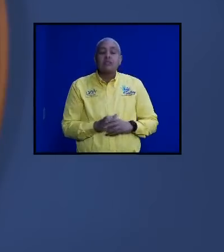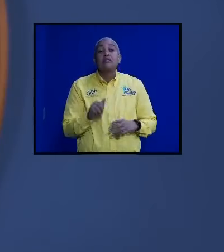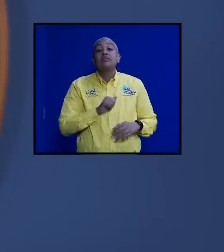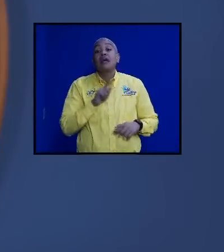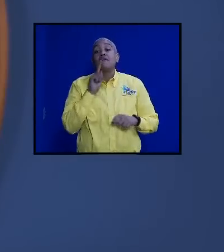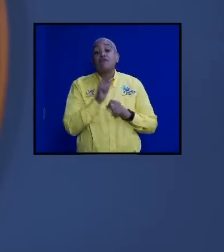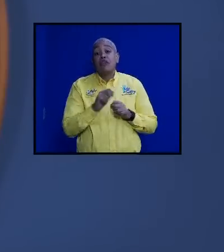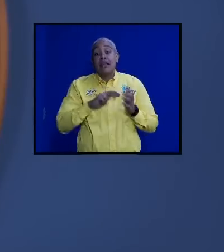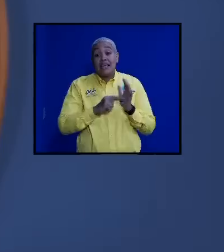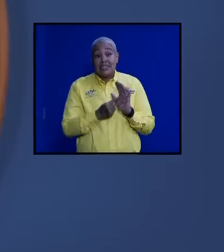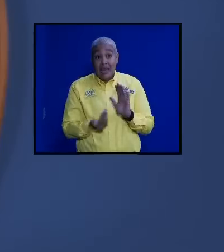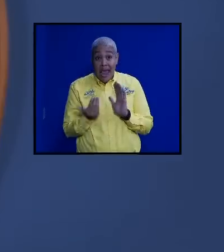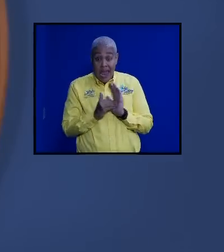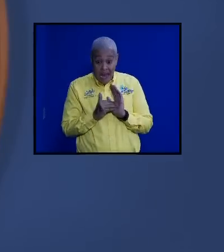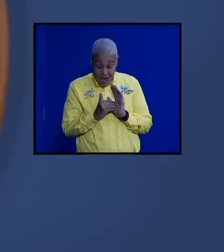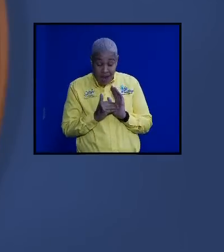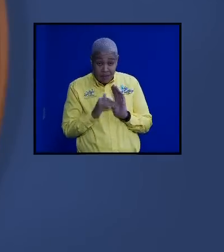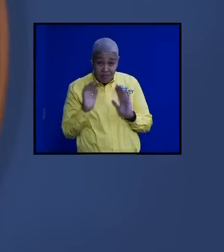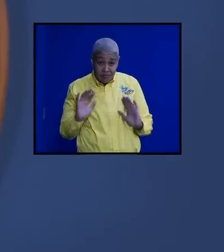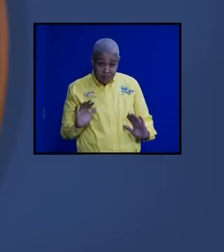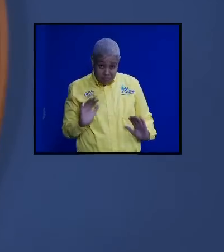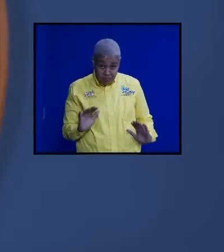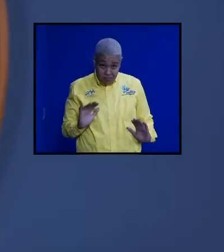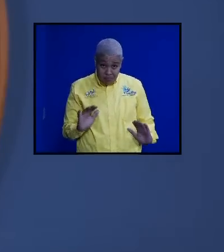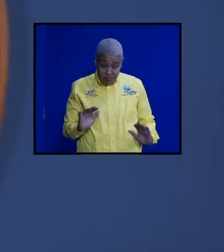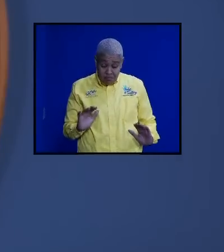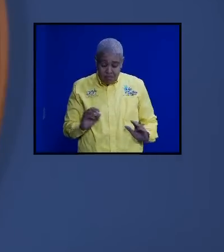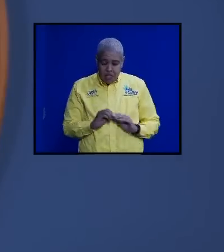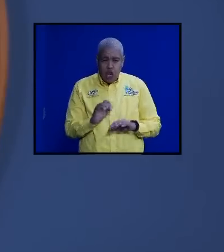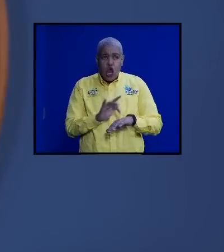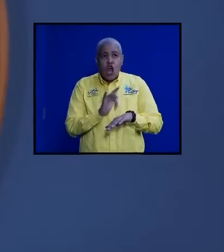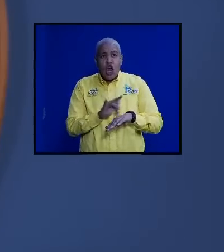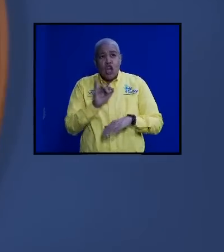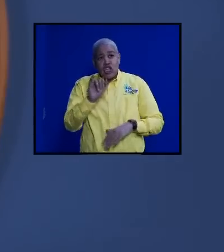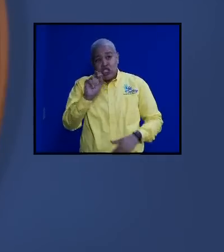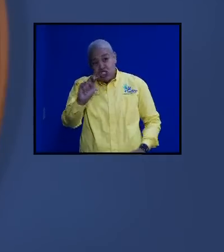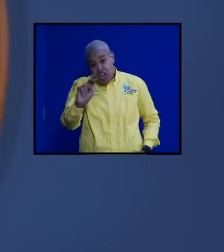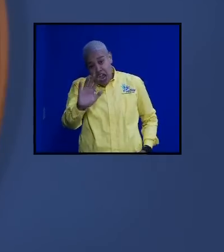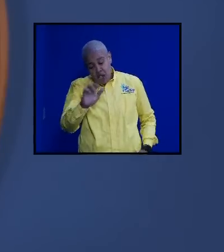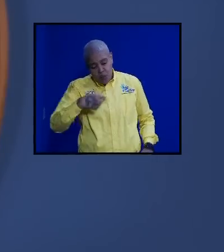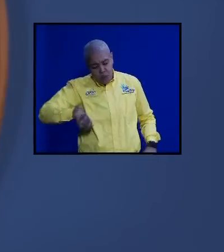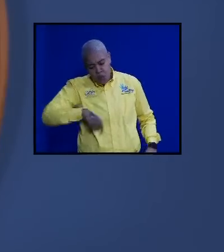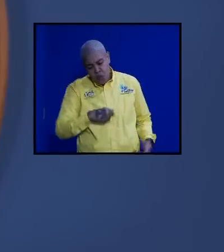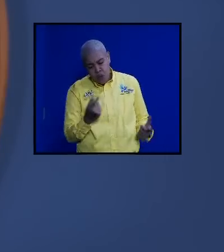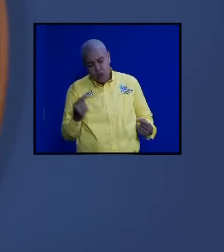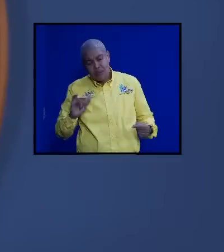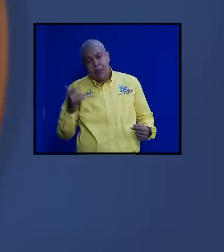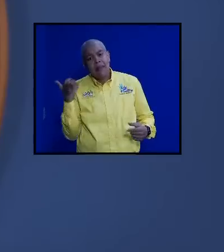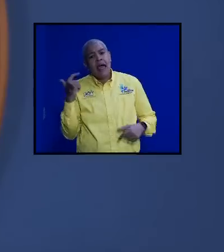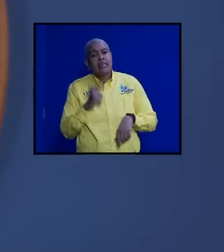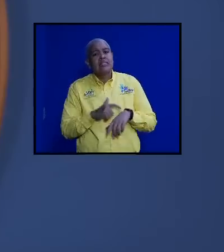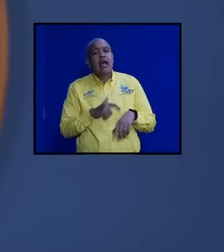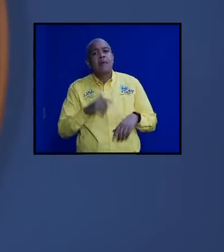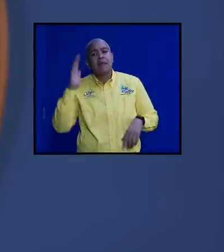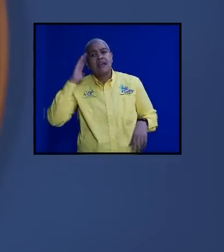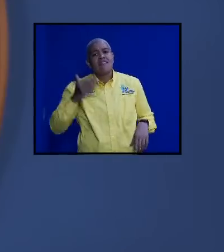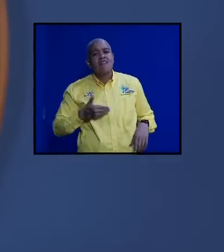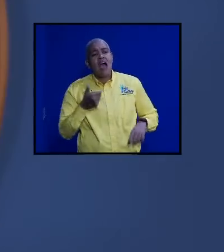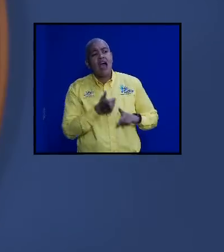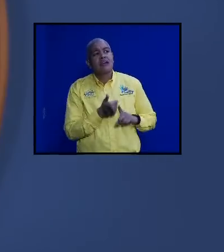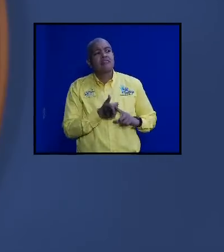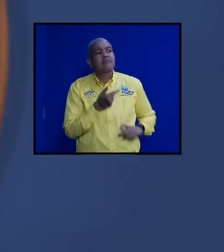intend to, again, once more, in early January, as we did last time, invite